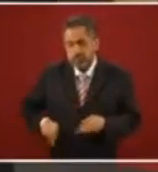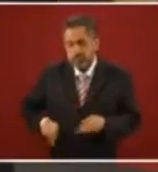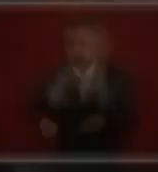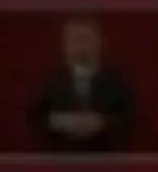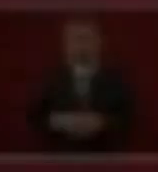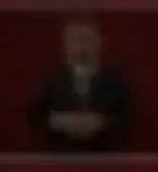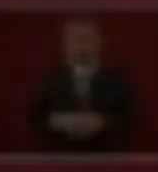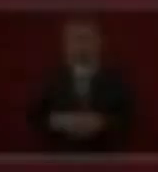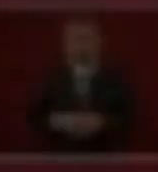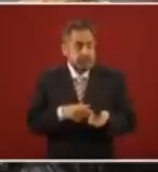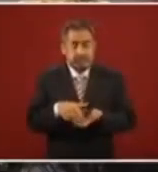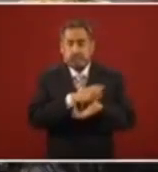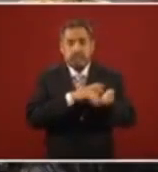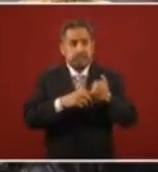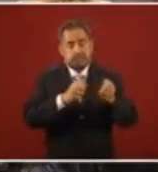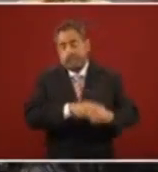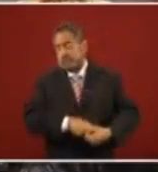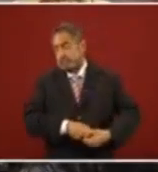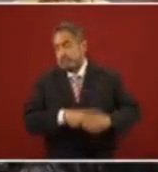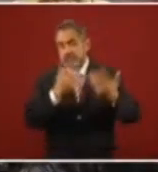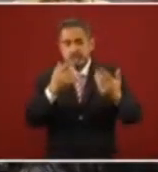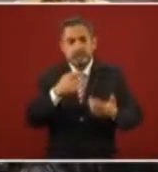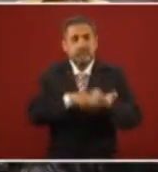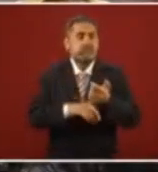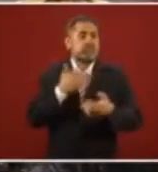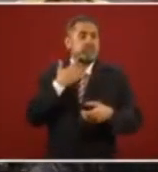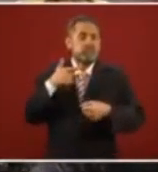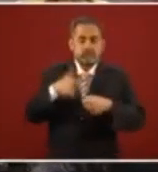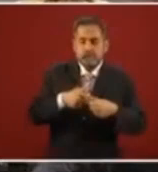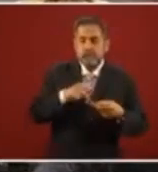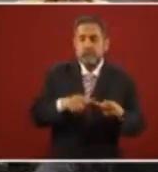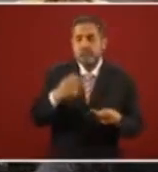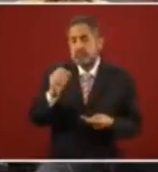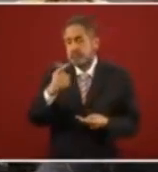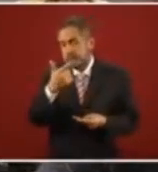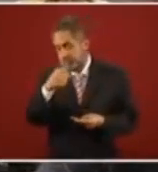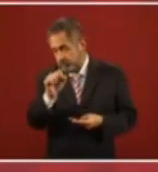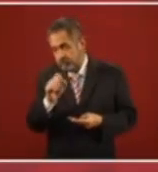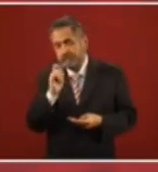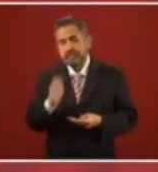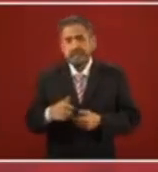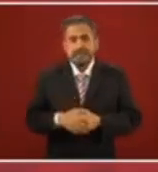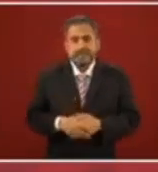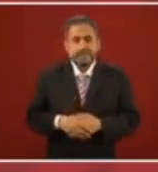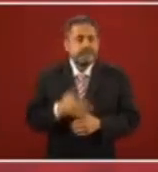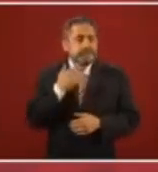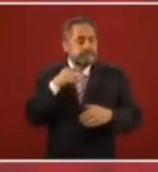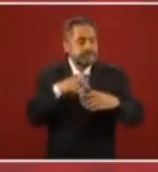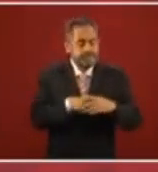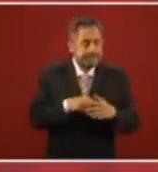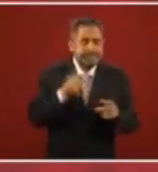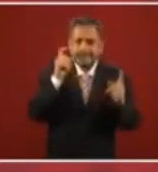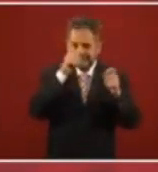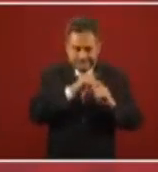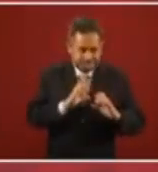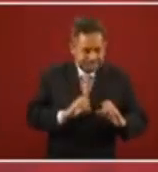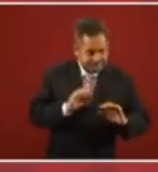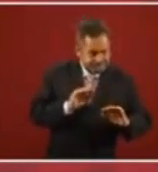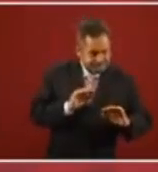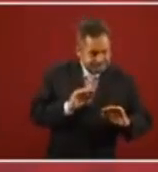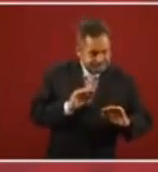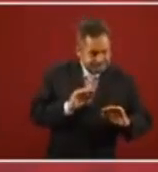gobierno... ...gasolina... ...y gas... ...tiene que ver... ...con que... ...el combustible... ...es muy difícil... ...de